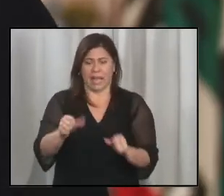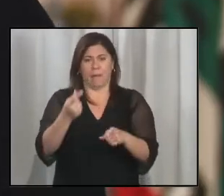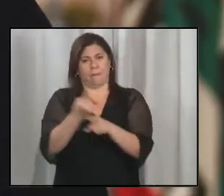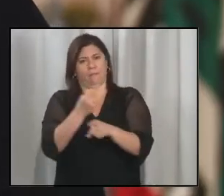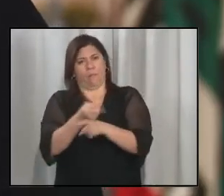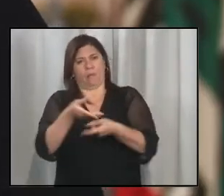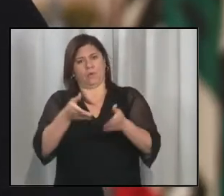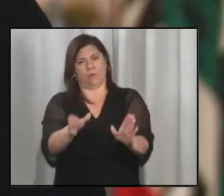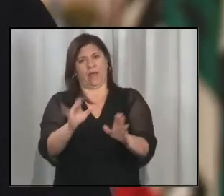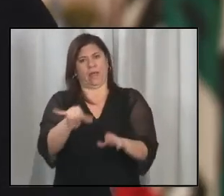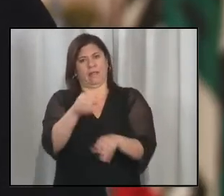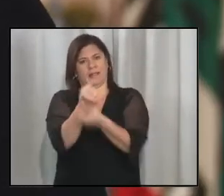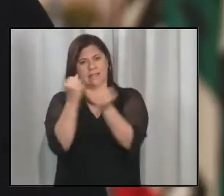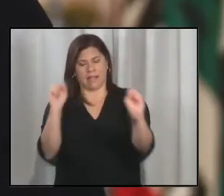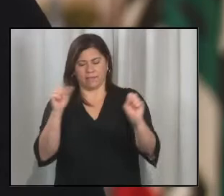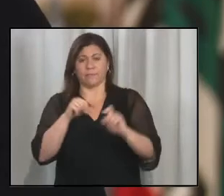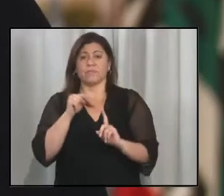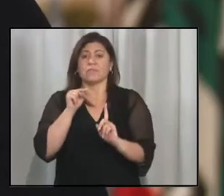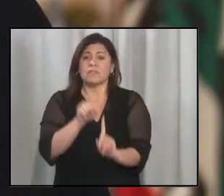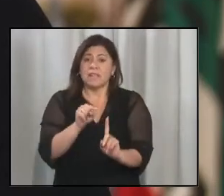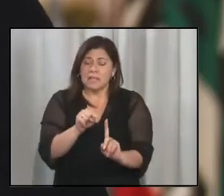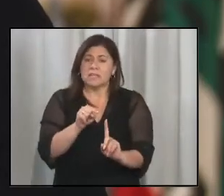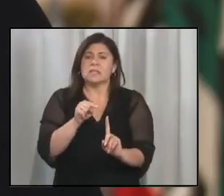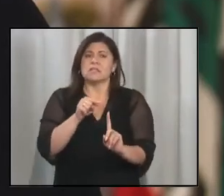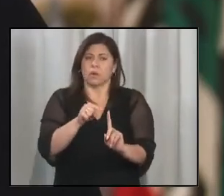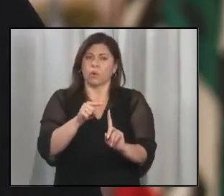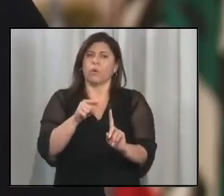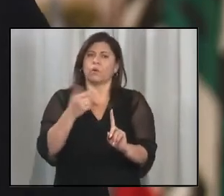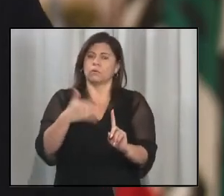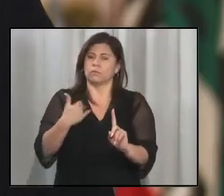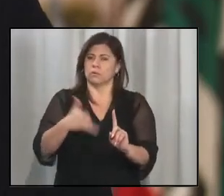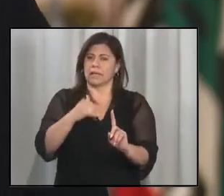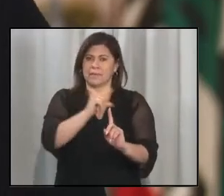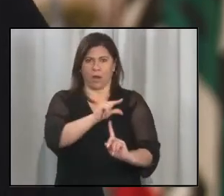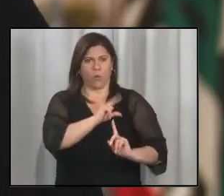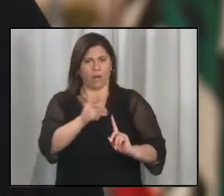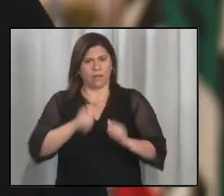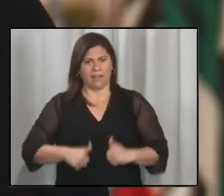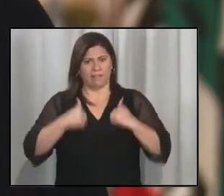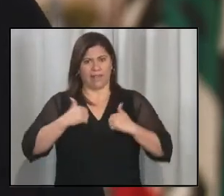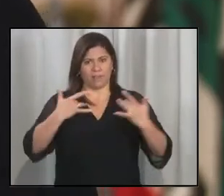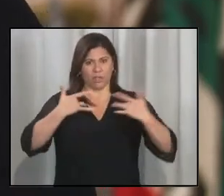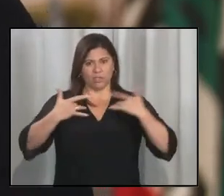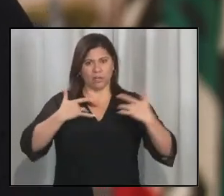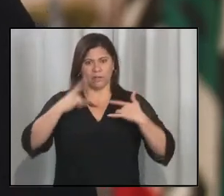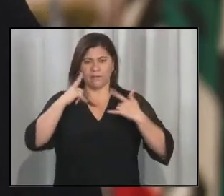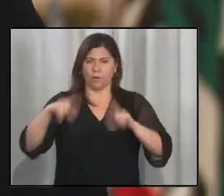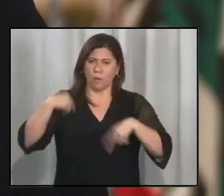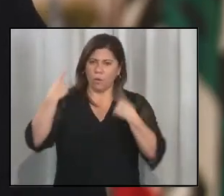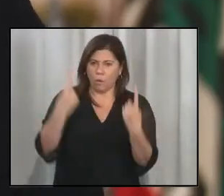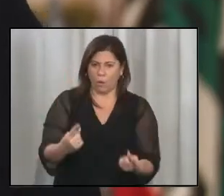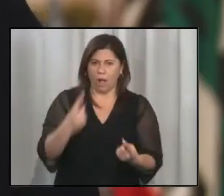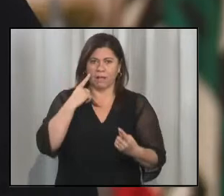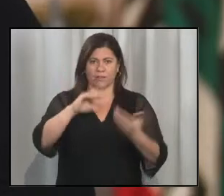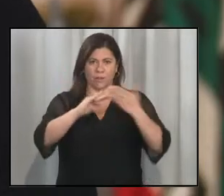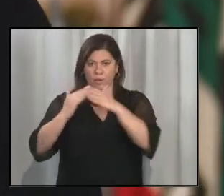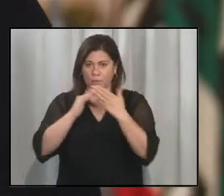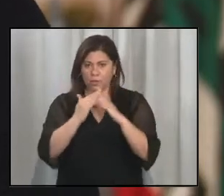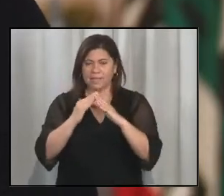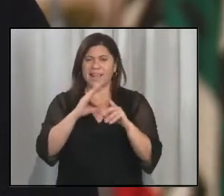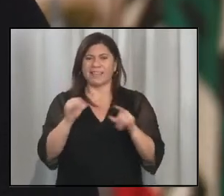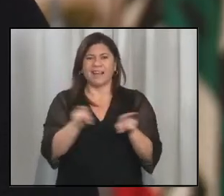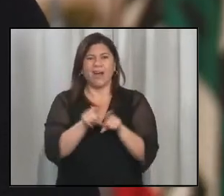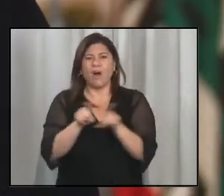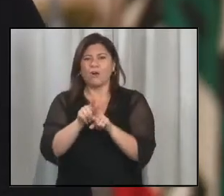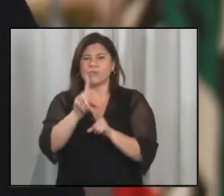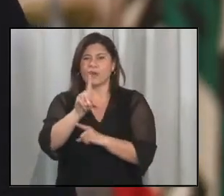of sewage. This has been a quality of life concern in the communities, and it's about basic dignity. If someone is living in